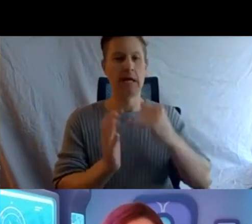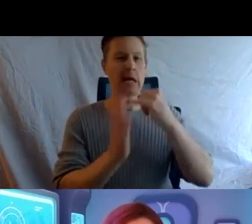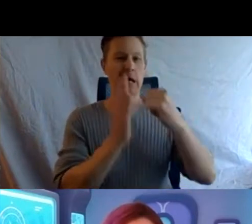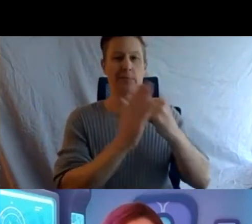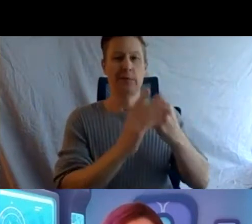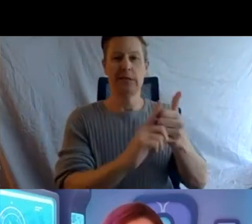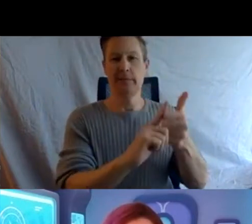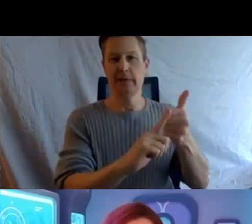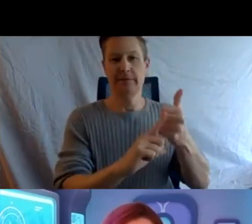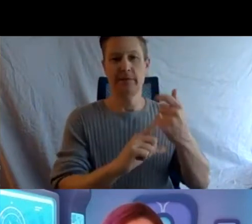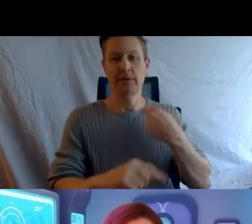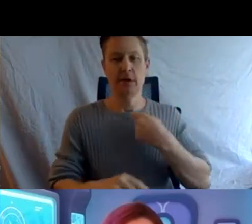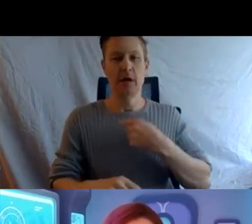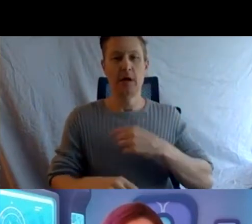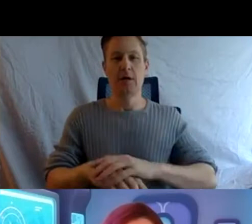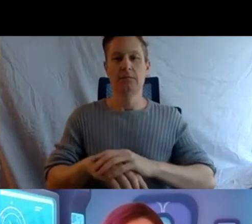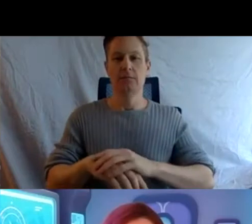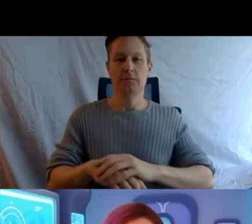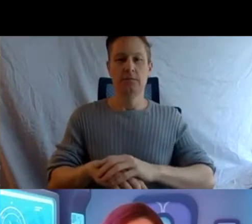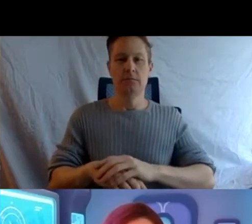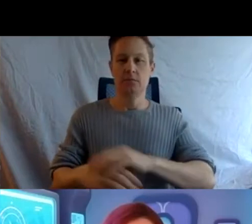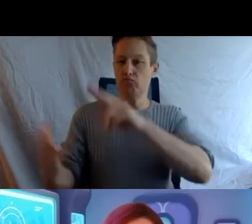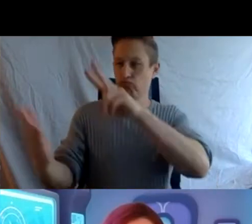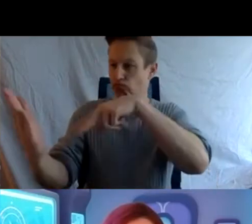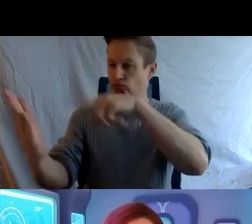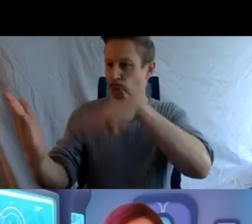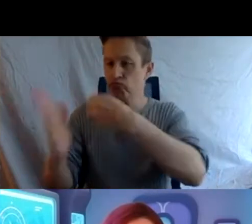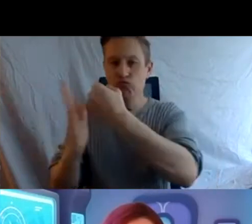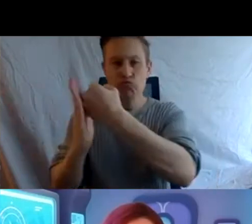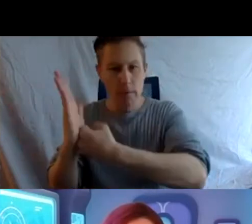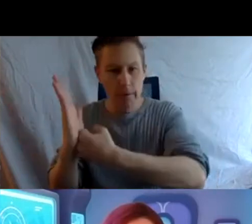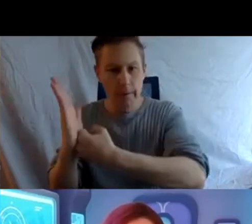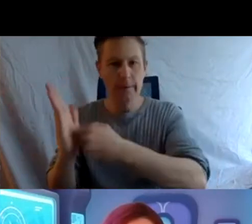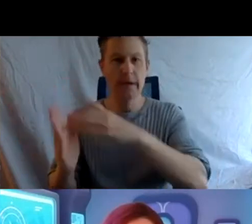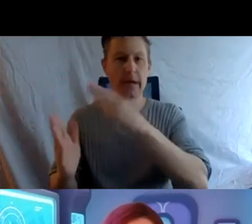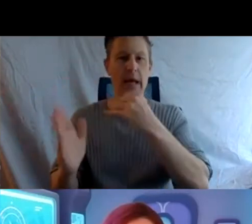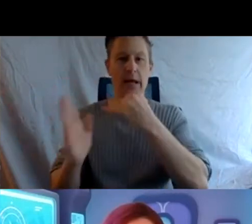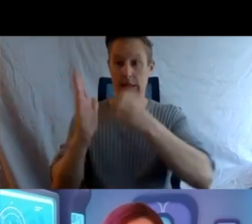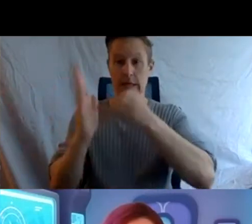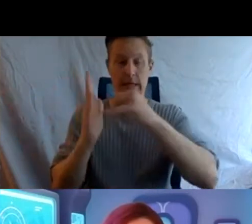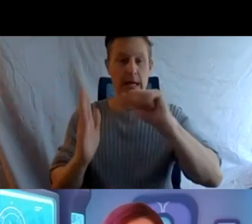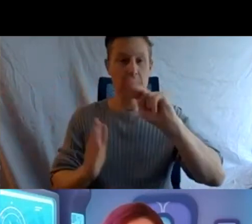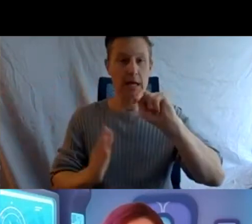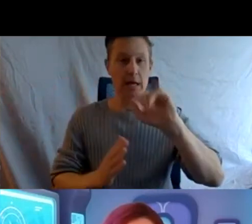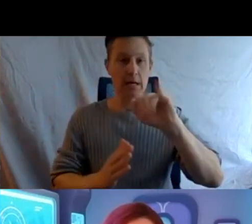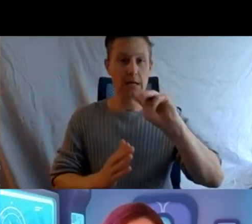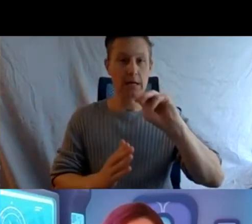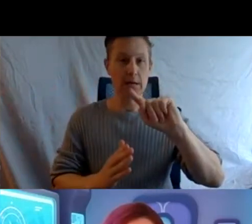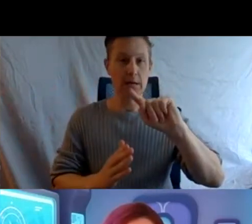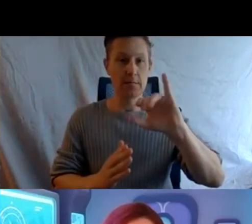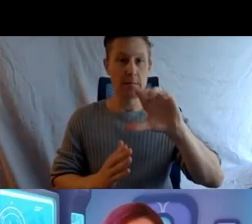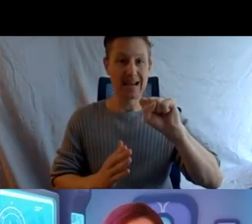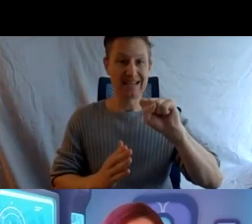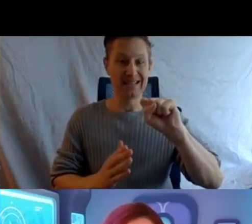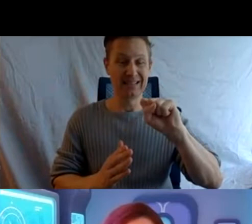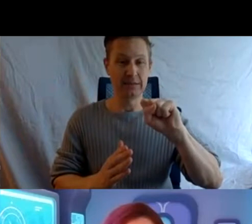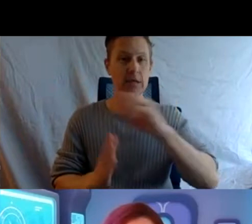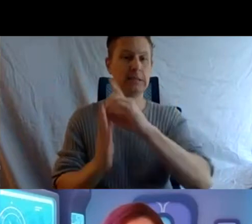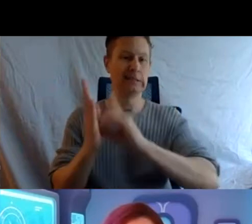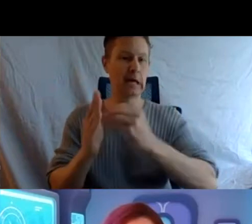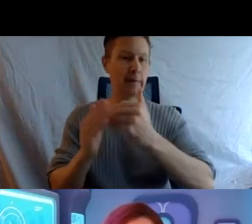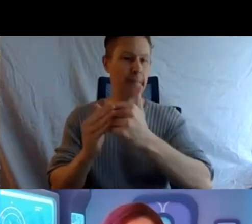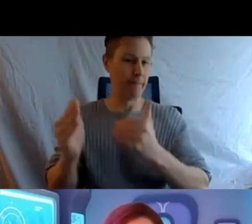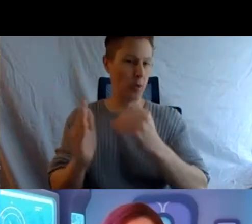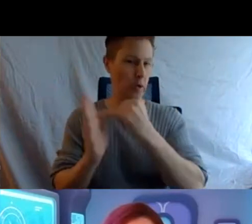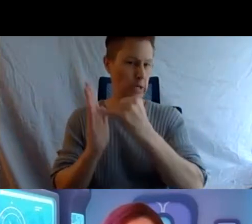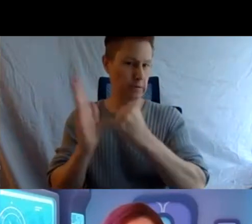look at all of the script that came through, and then all of the animatics, which are before they start animating, and what he would be able to do,